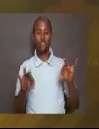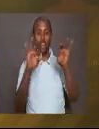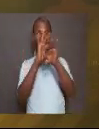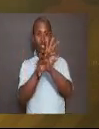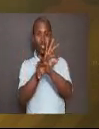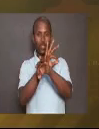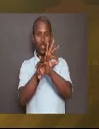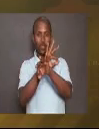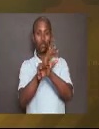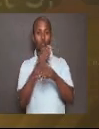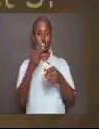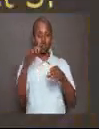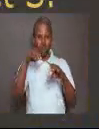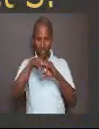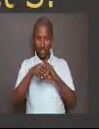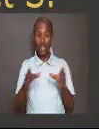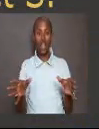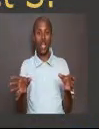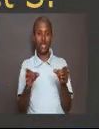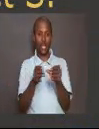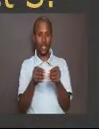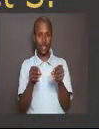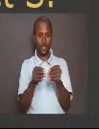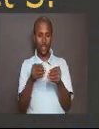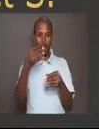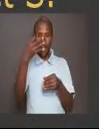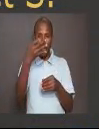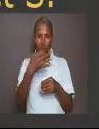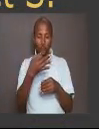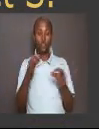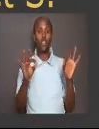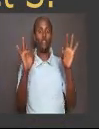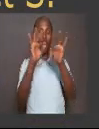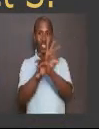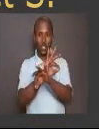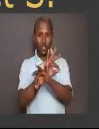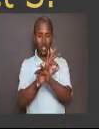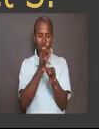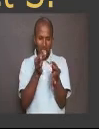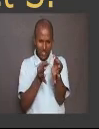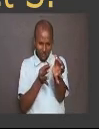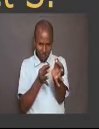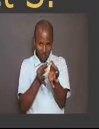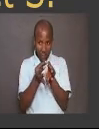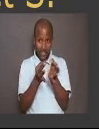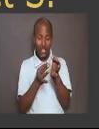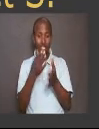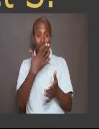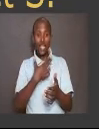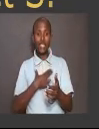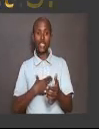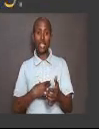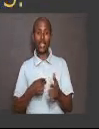function on a set. Let f be a function defined on set